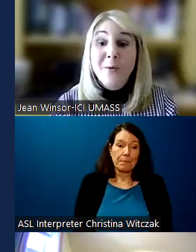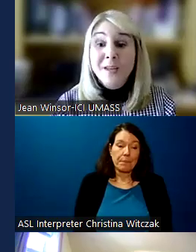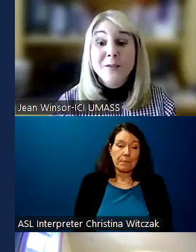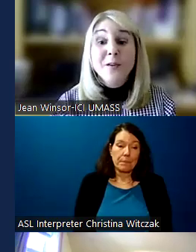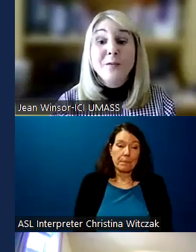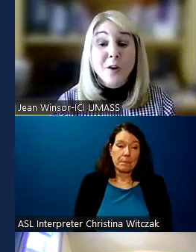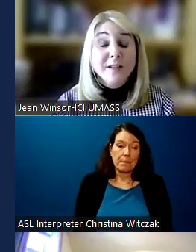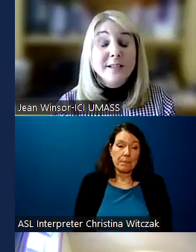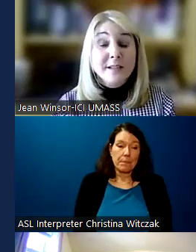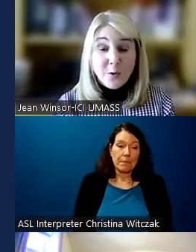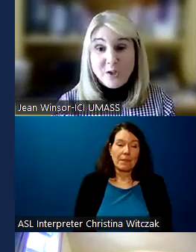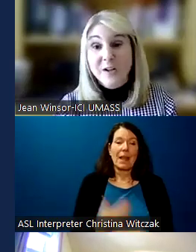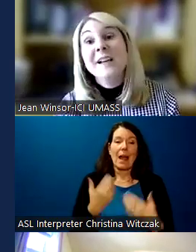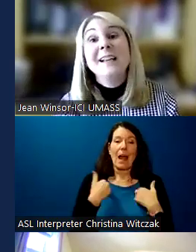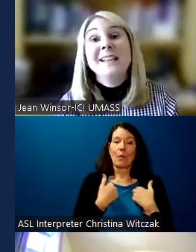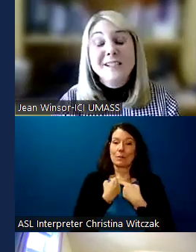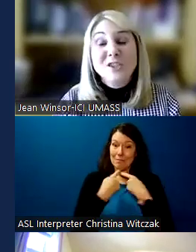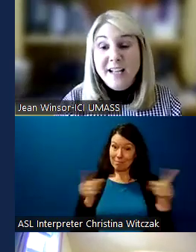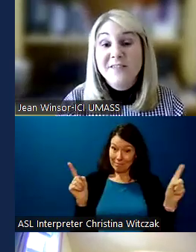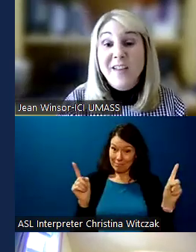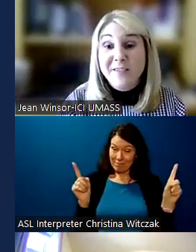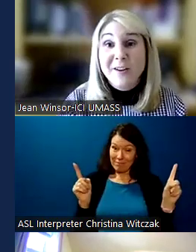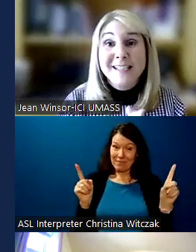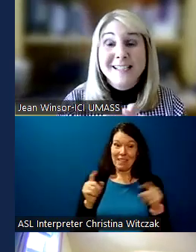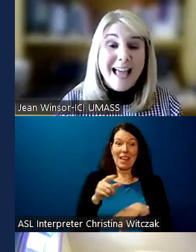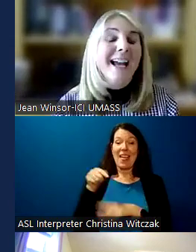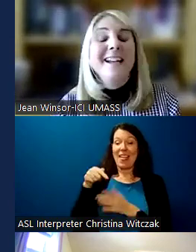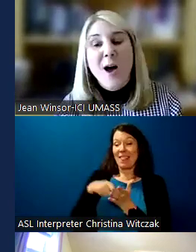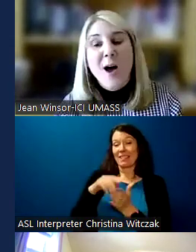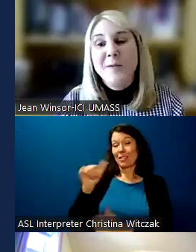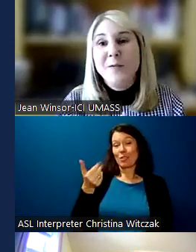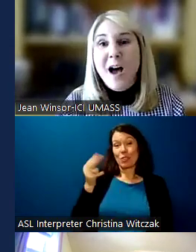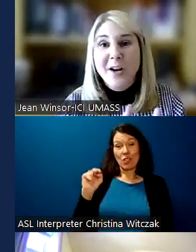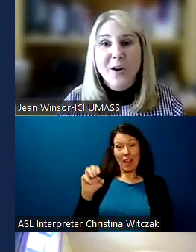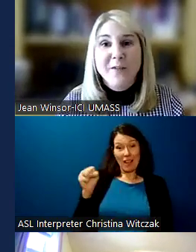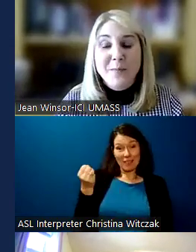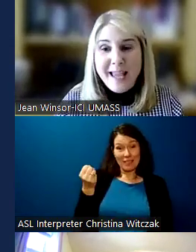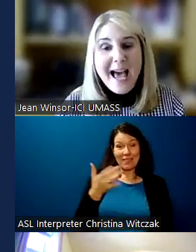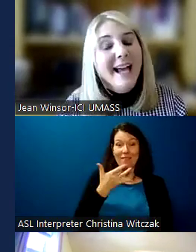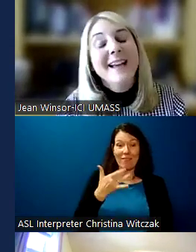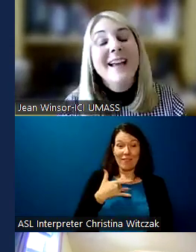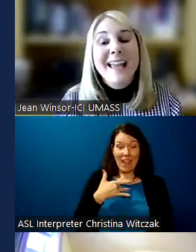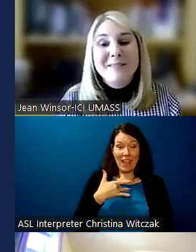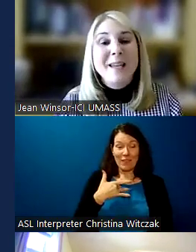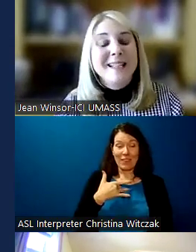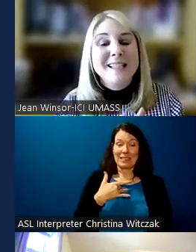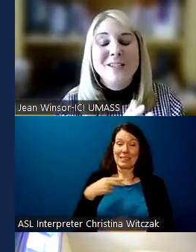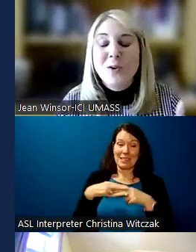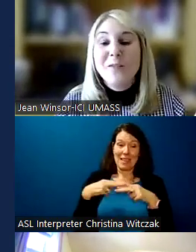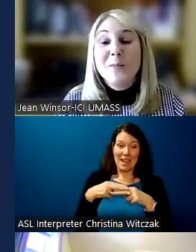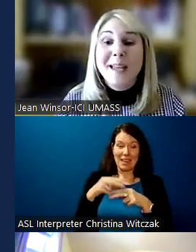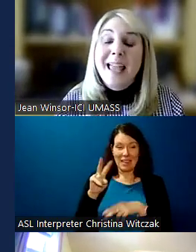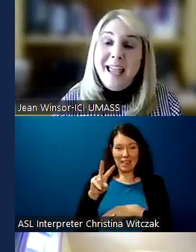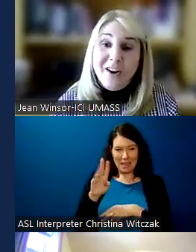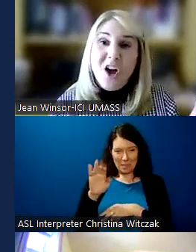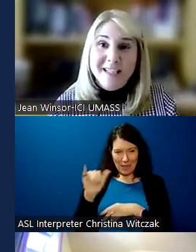And I will give you a full disclosure. This is John's favorite slide. If you've not heard of a BHAG, it means it's short